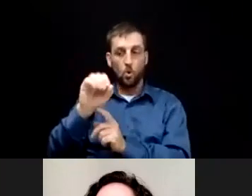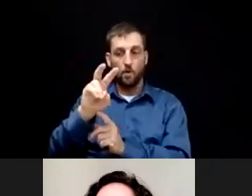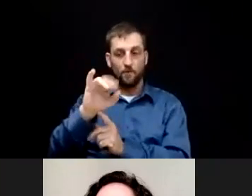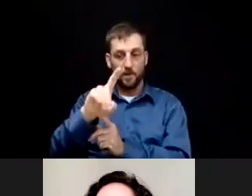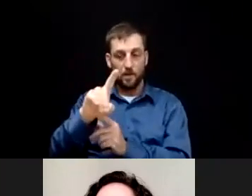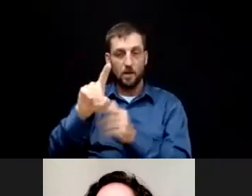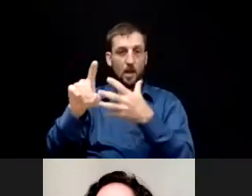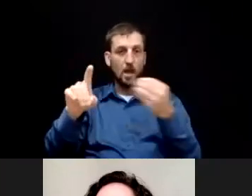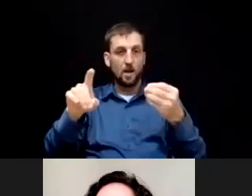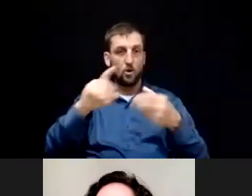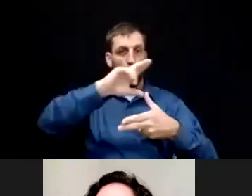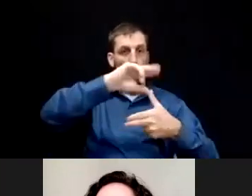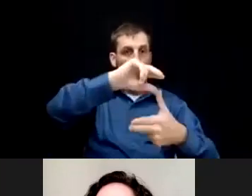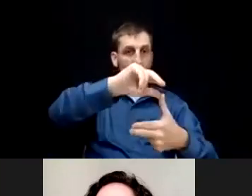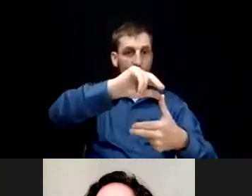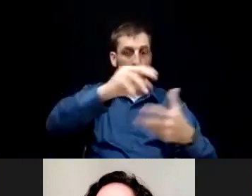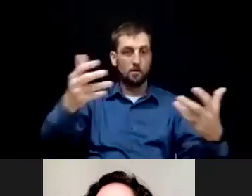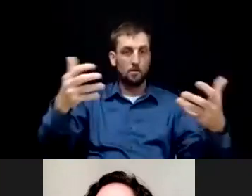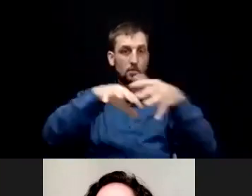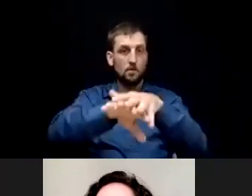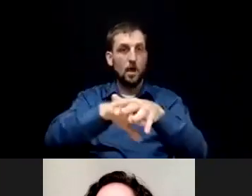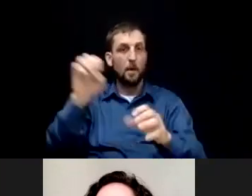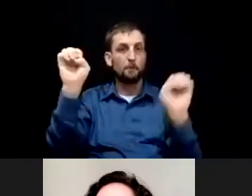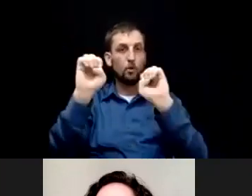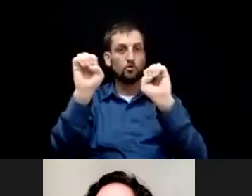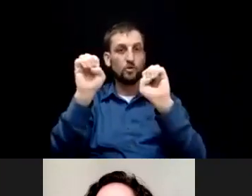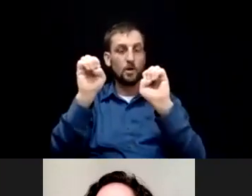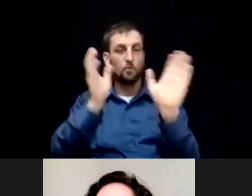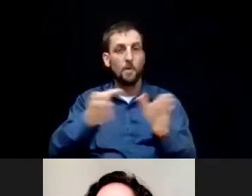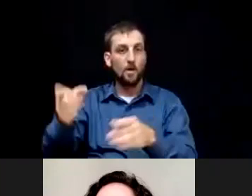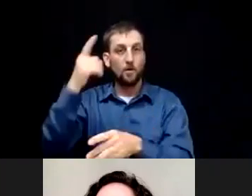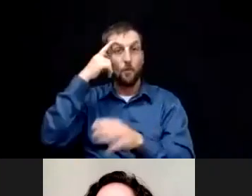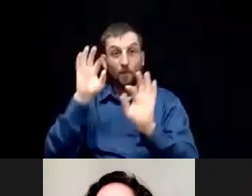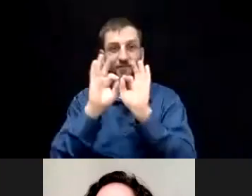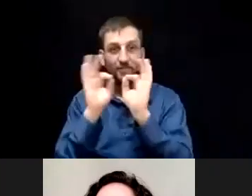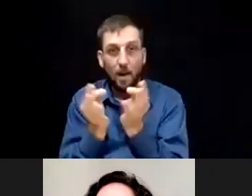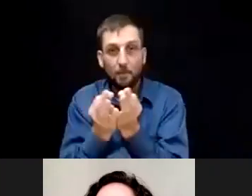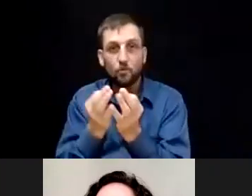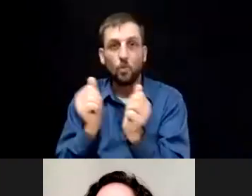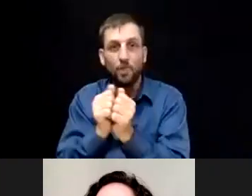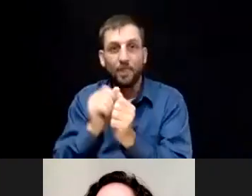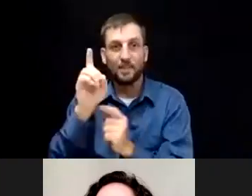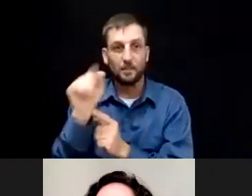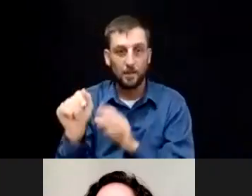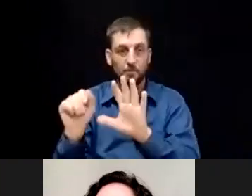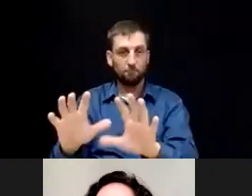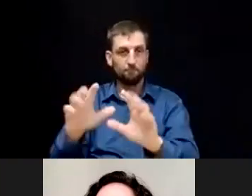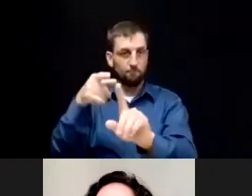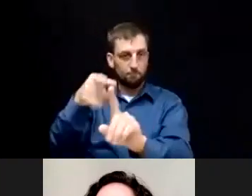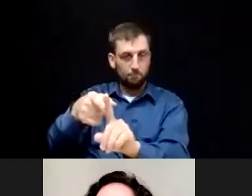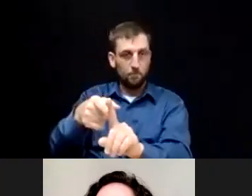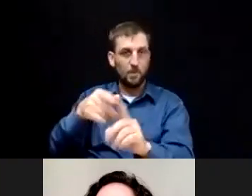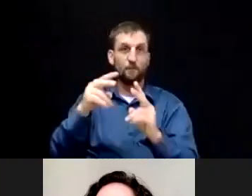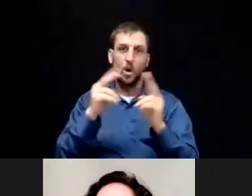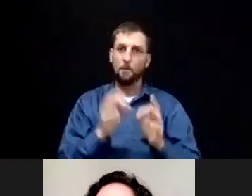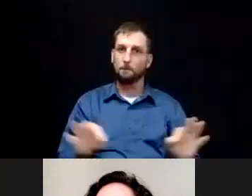COVID and hurricane season emergency preparedness for families with disabilities. Very important and timely topic.